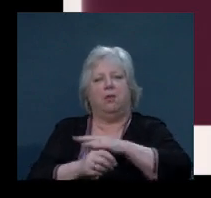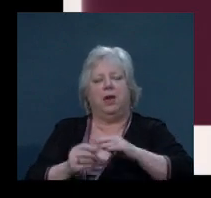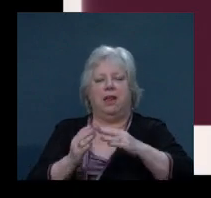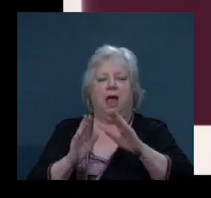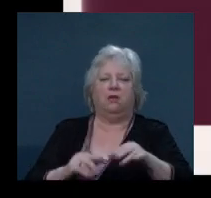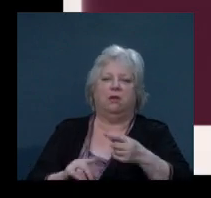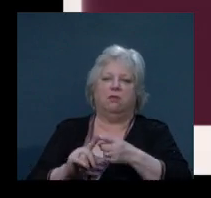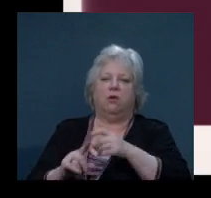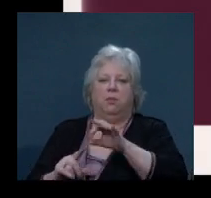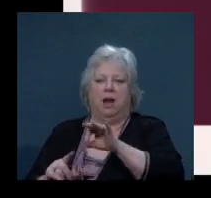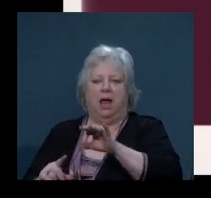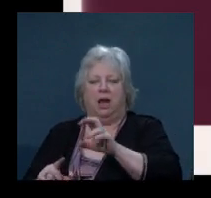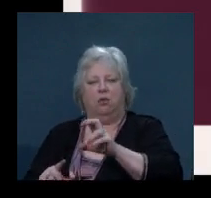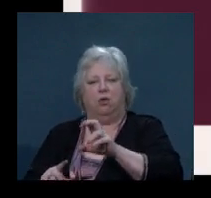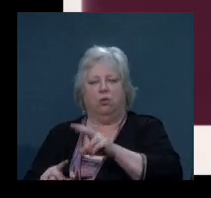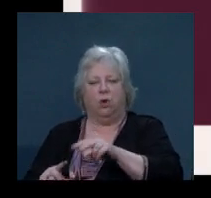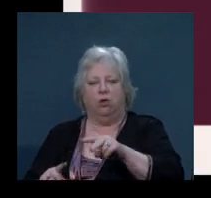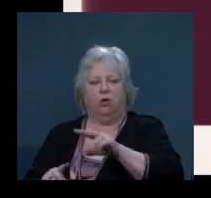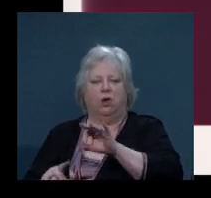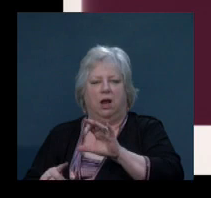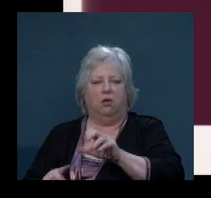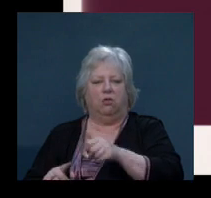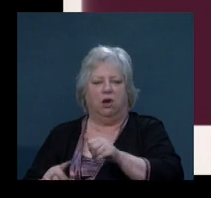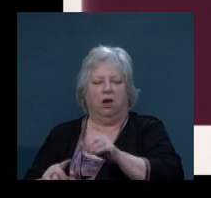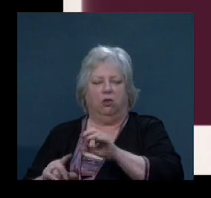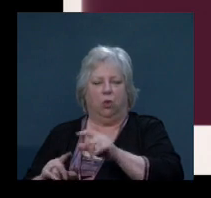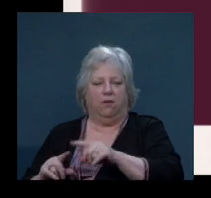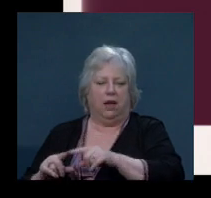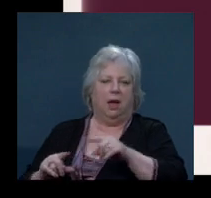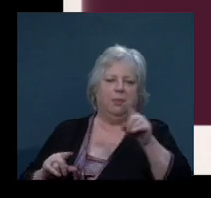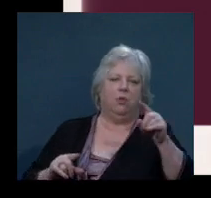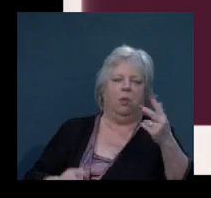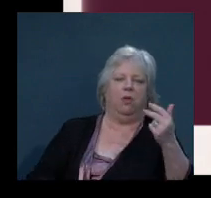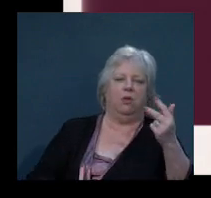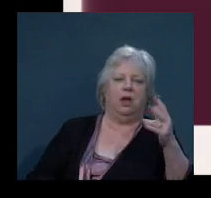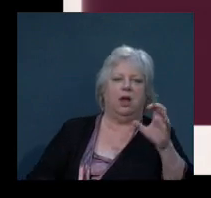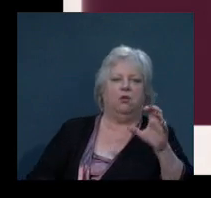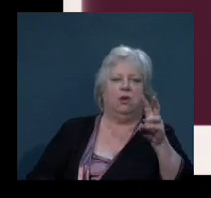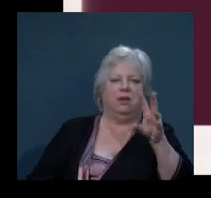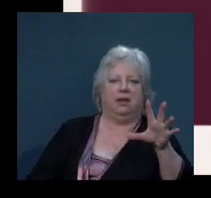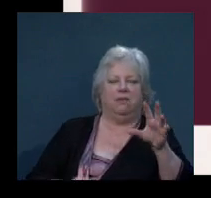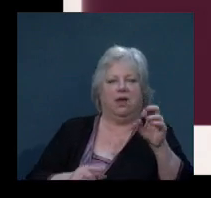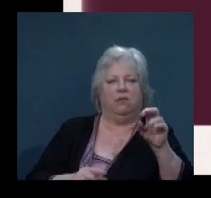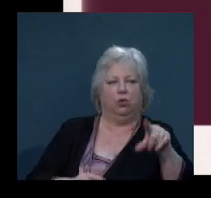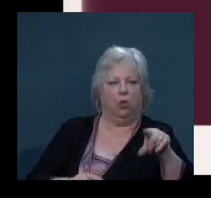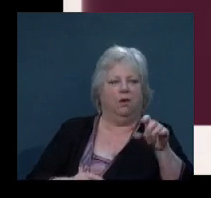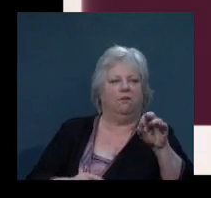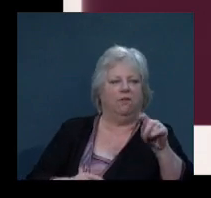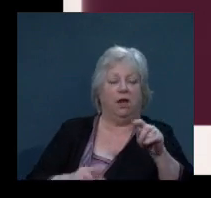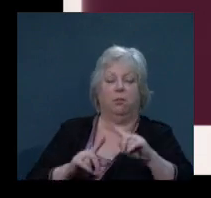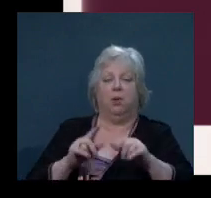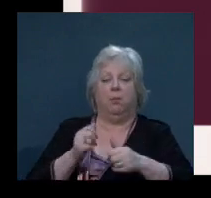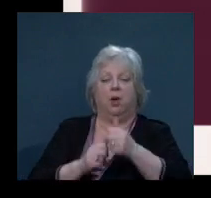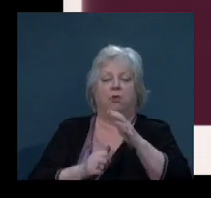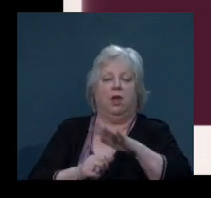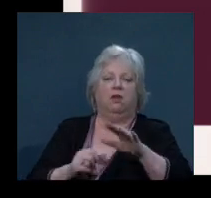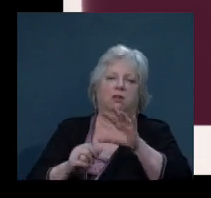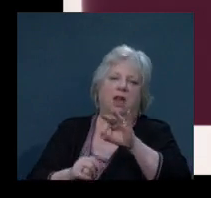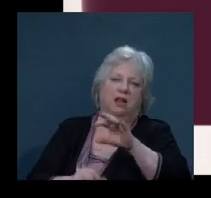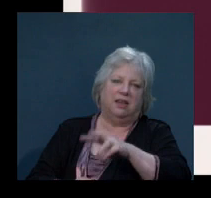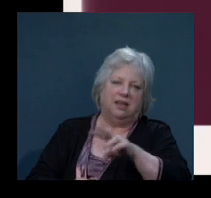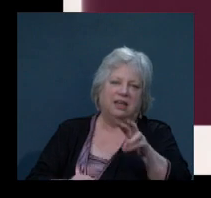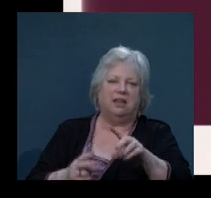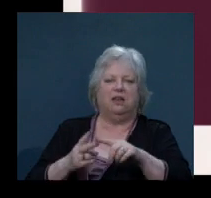from 922, 910 square feet up to 1,365 square feet. But most of the houses are